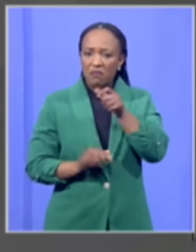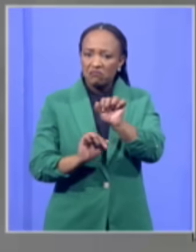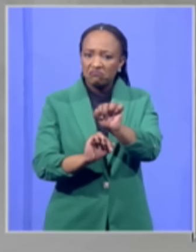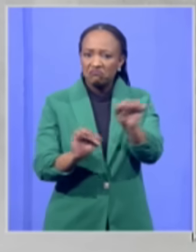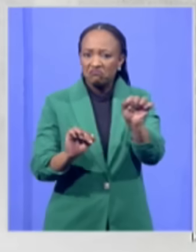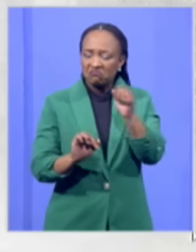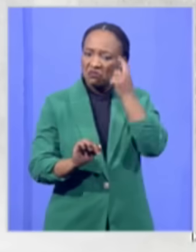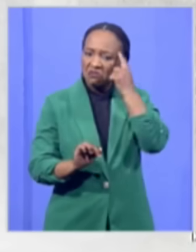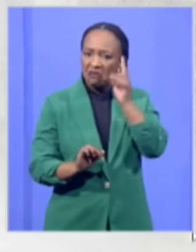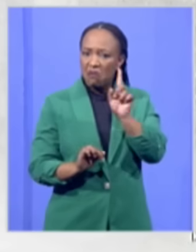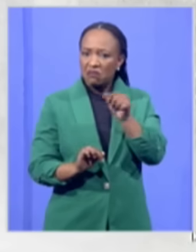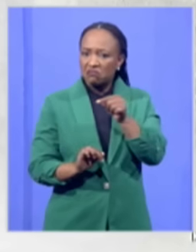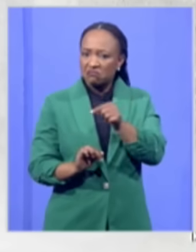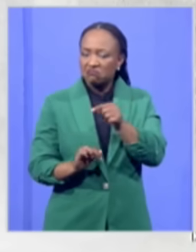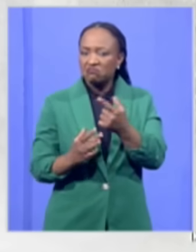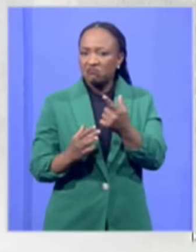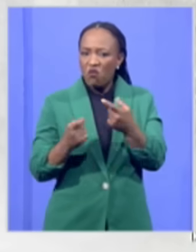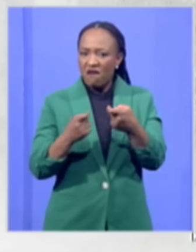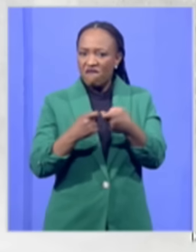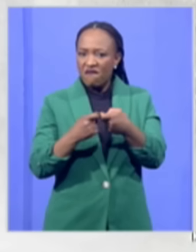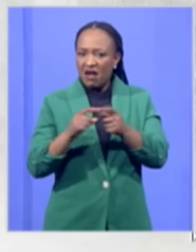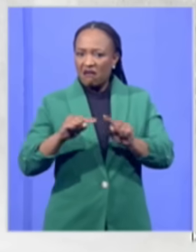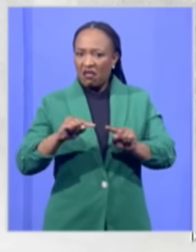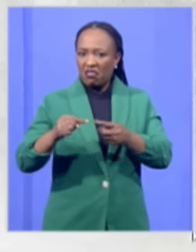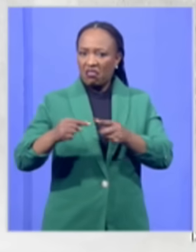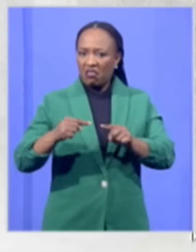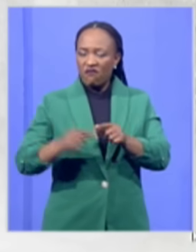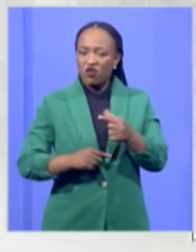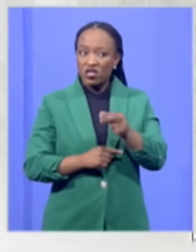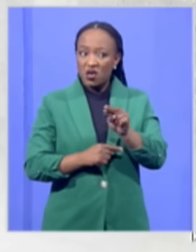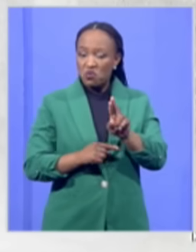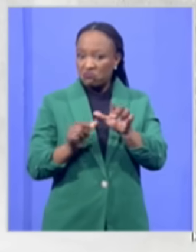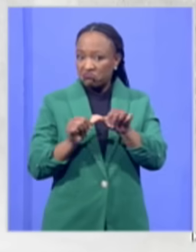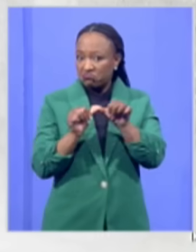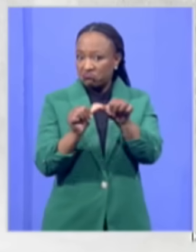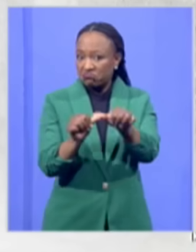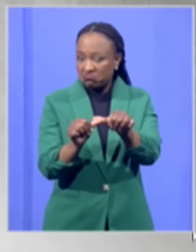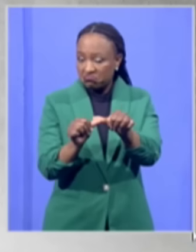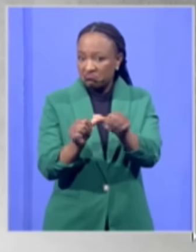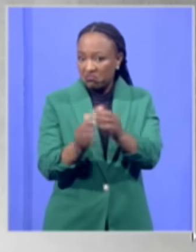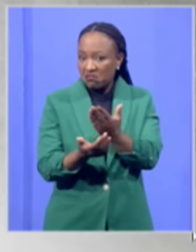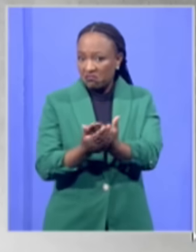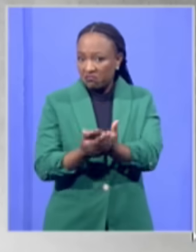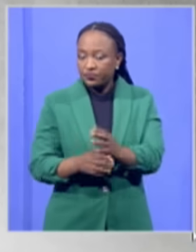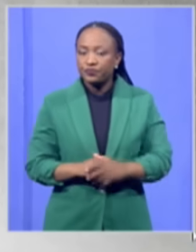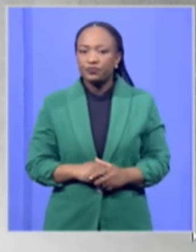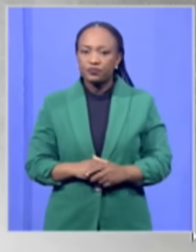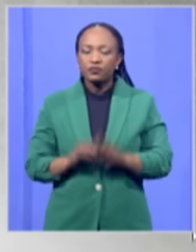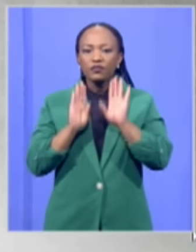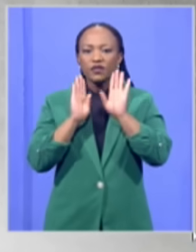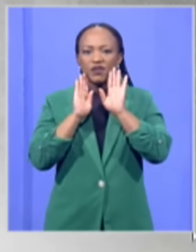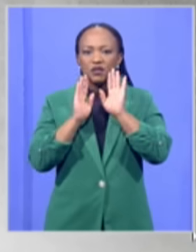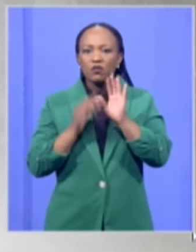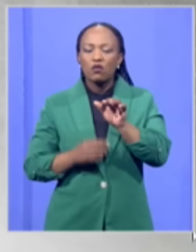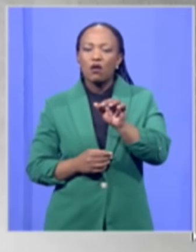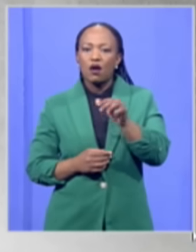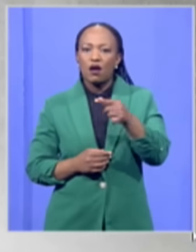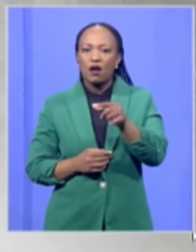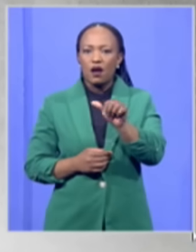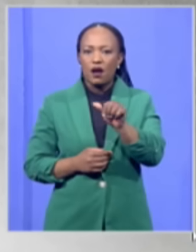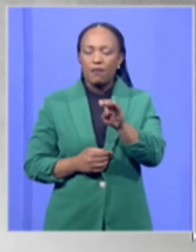ke afe ka dithulano tše le bokamoso bja GNU. O swaetše bjalo letlakale na Facebook go no swana le Gabriel Mapi ya gore